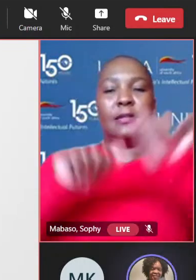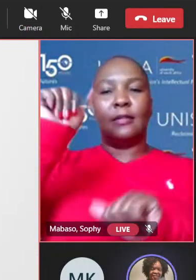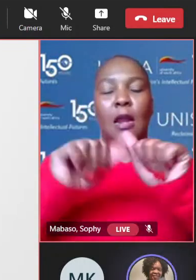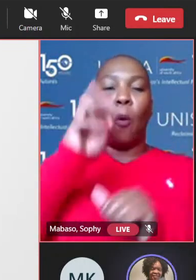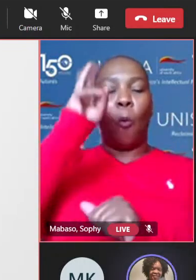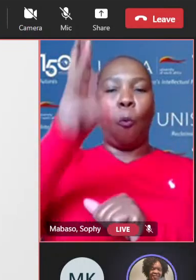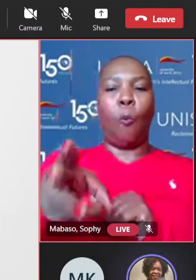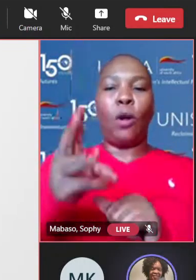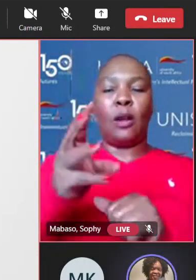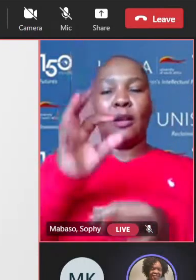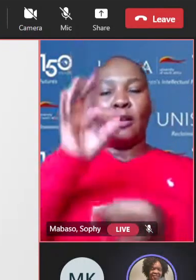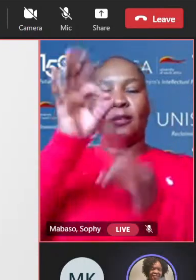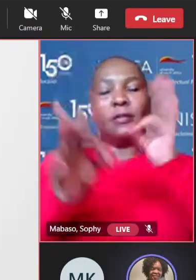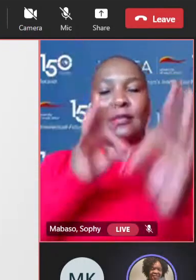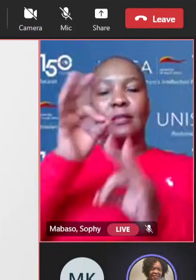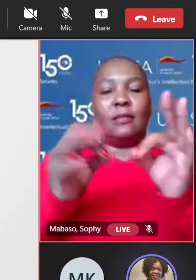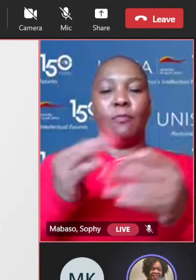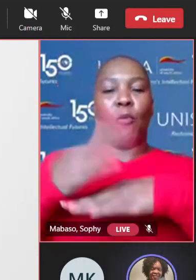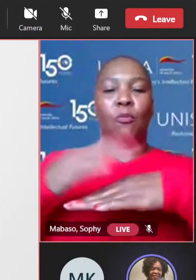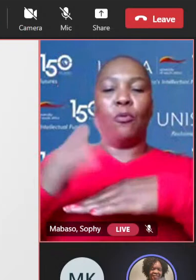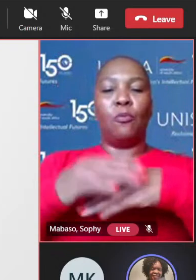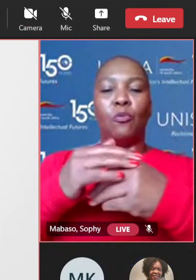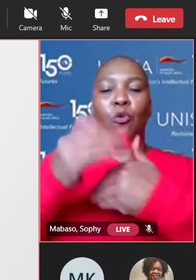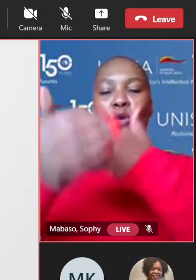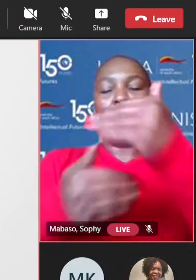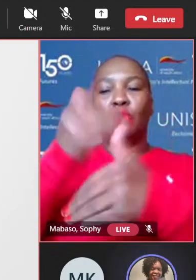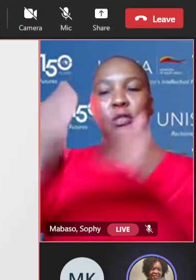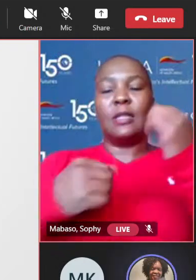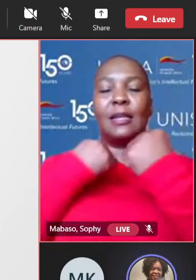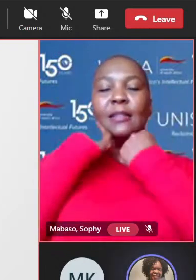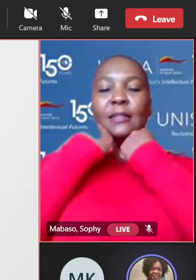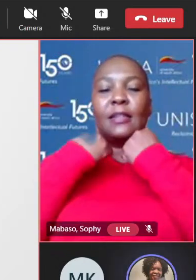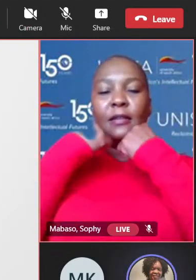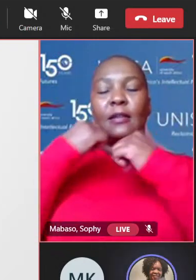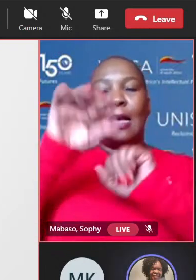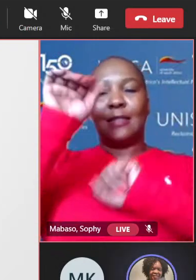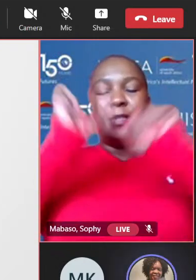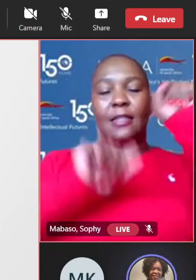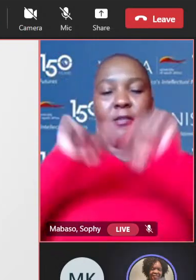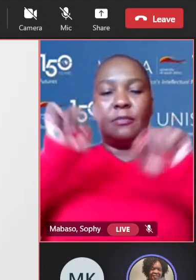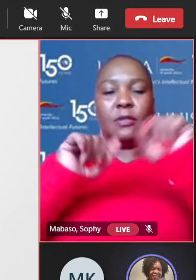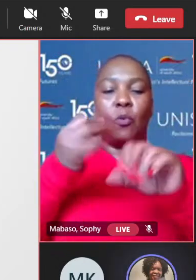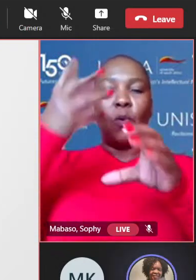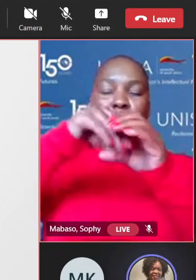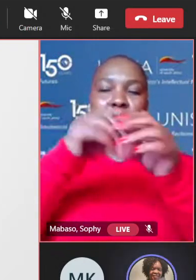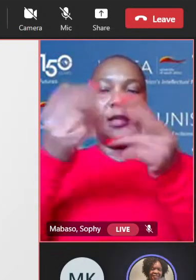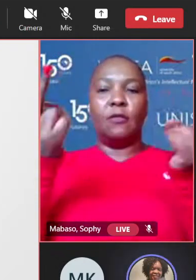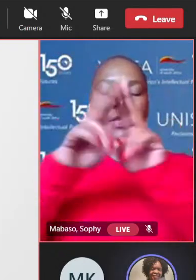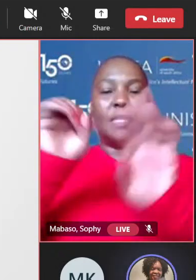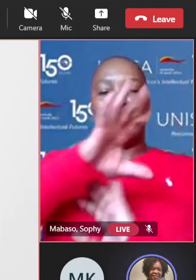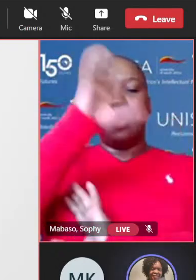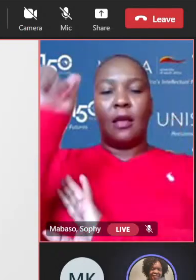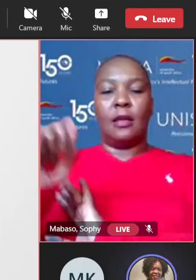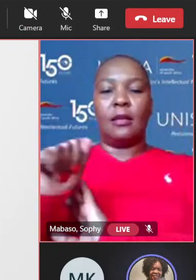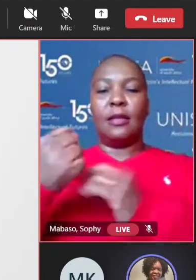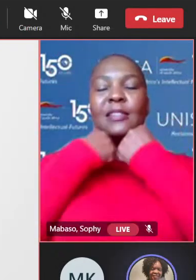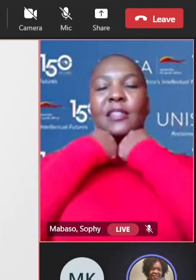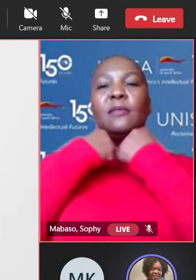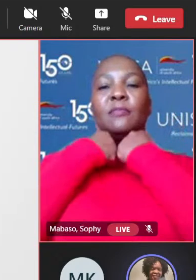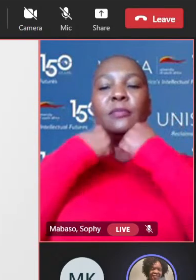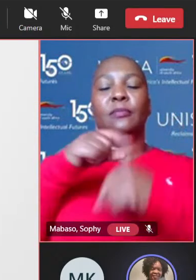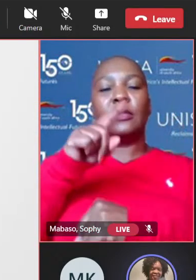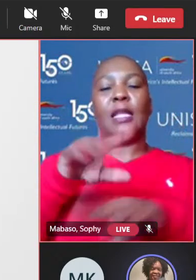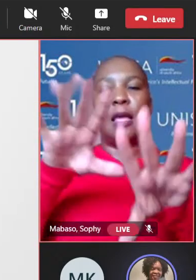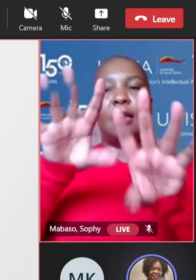on continuous assessment because it's a new way of assessment within the institution. The assignment as well, the exam, is